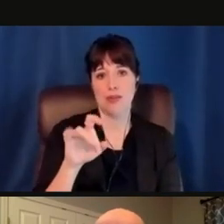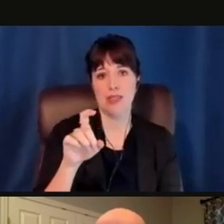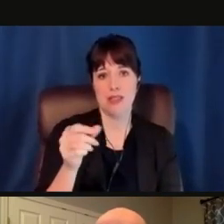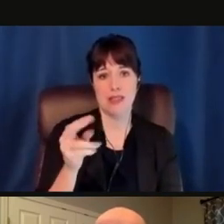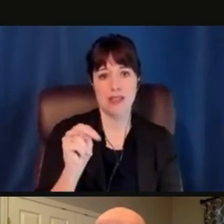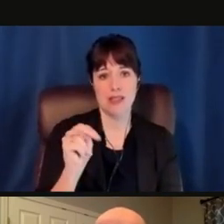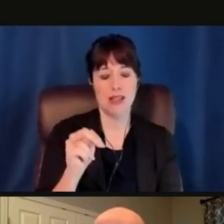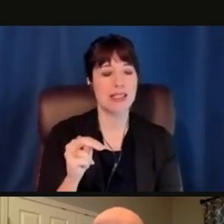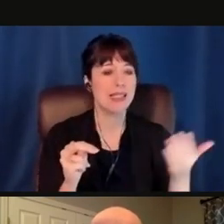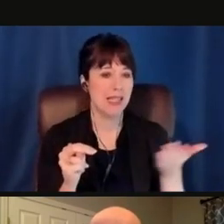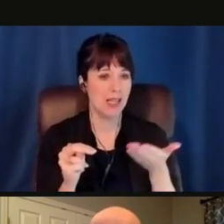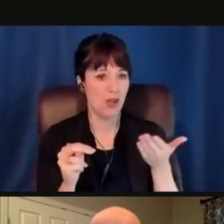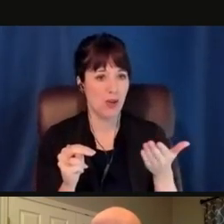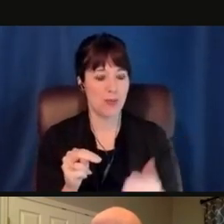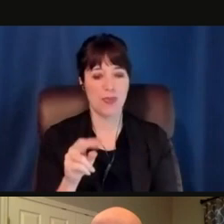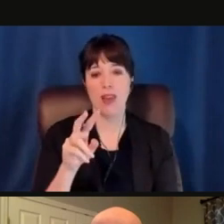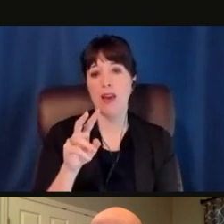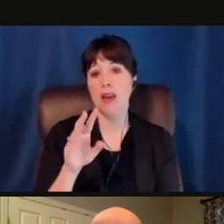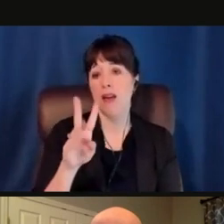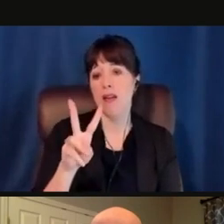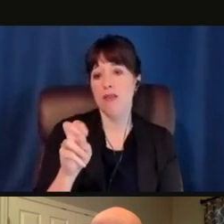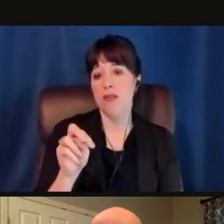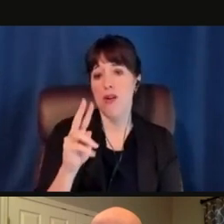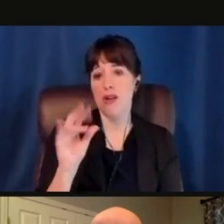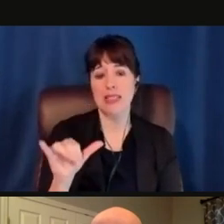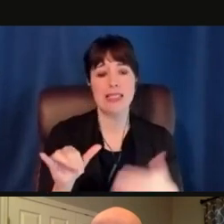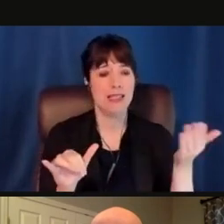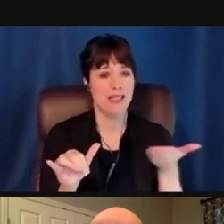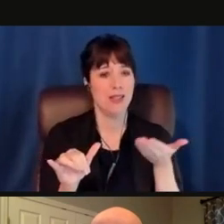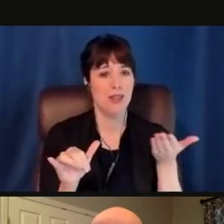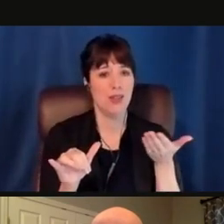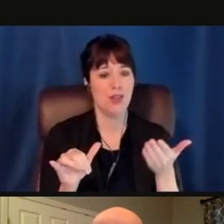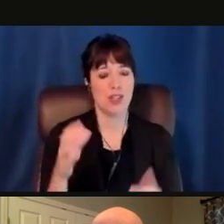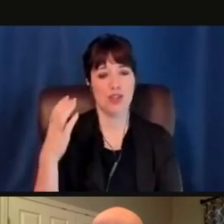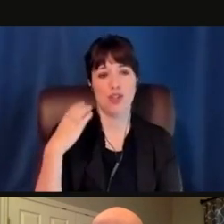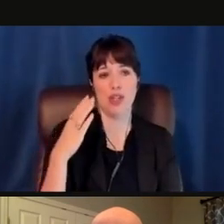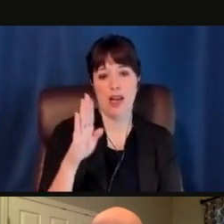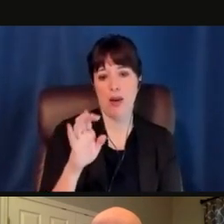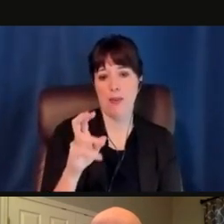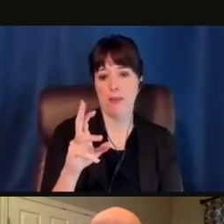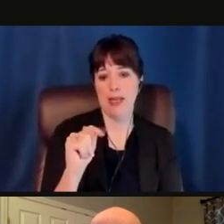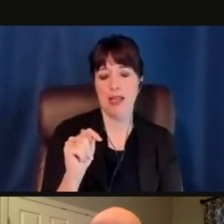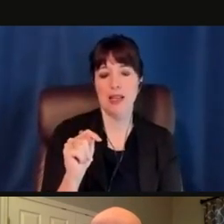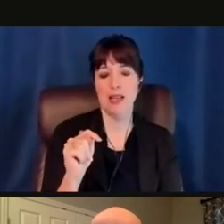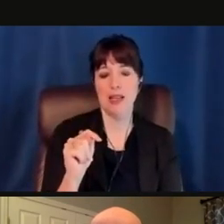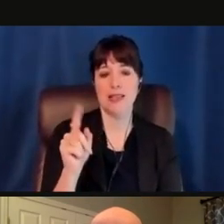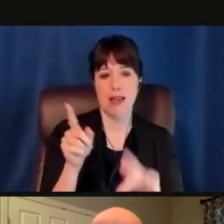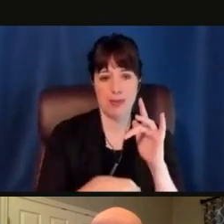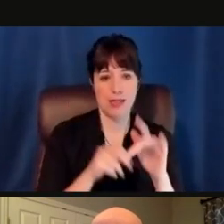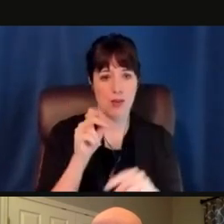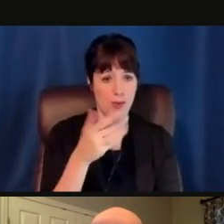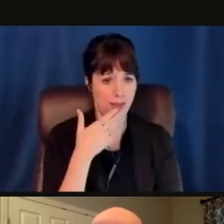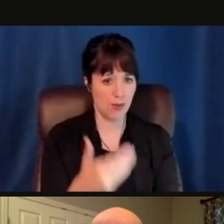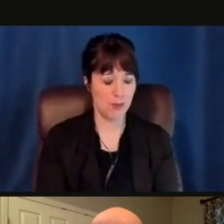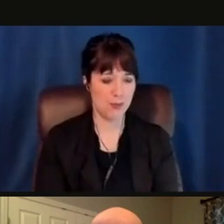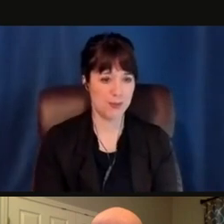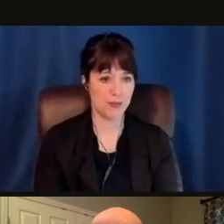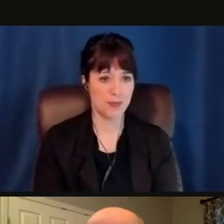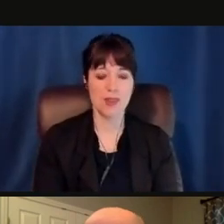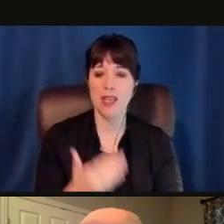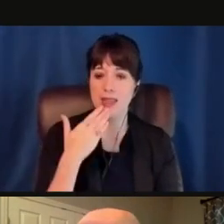Here. Board Member Varney. Here. And Chair Bennett is absent. Thank you. Thank